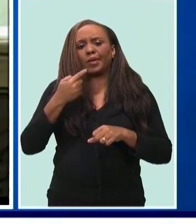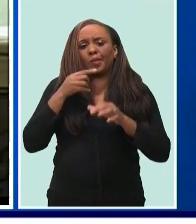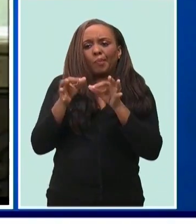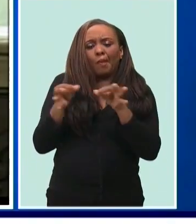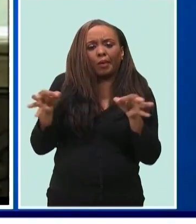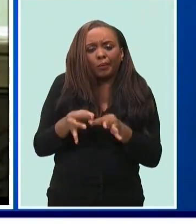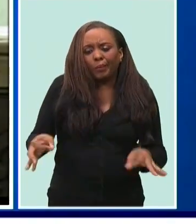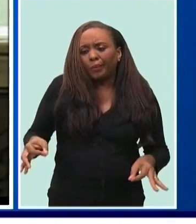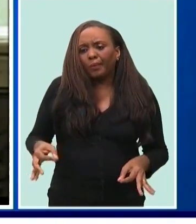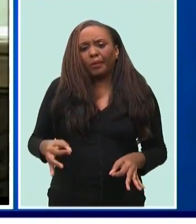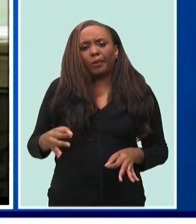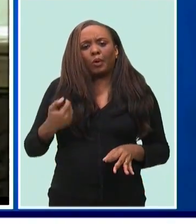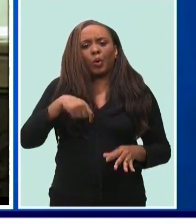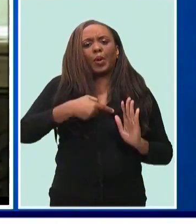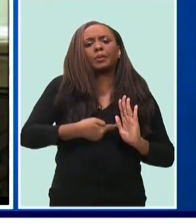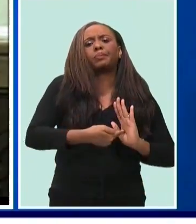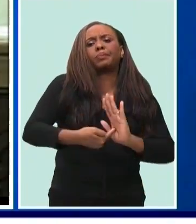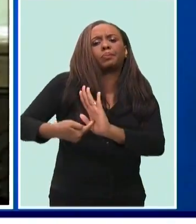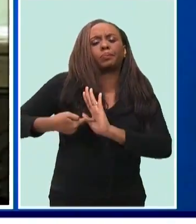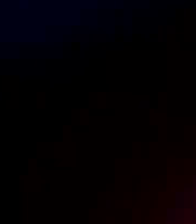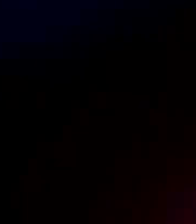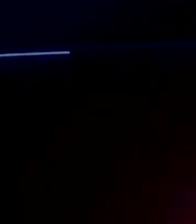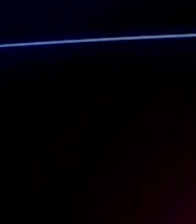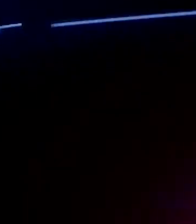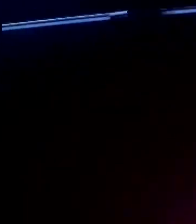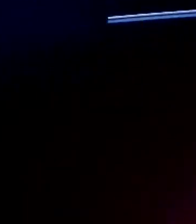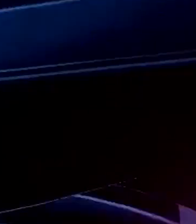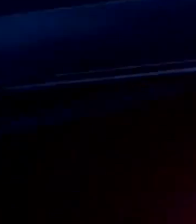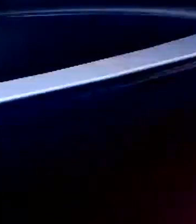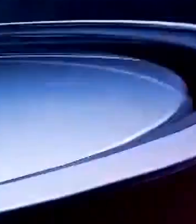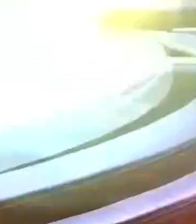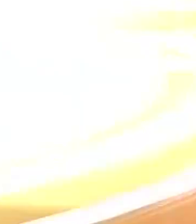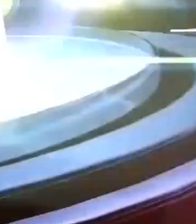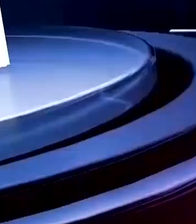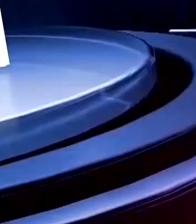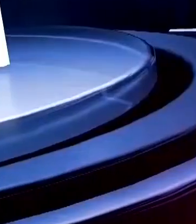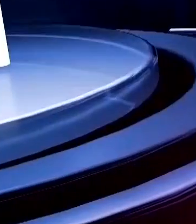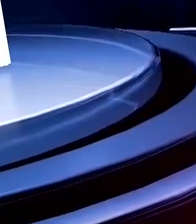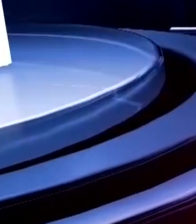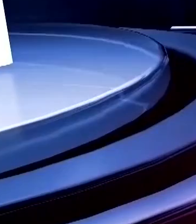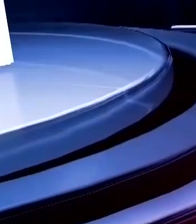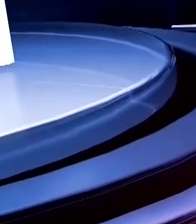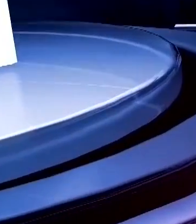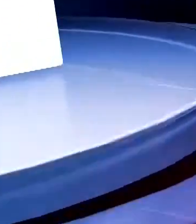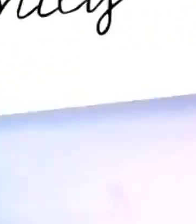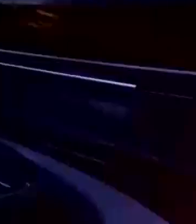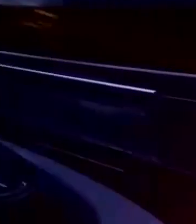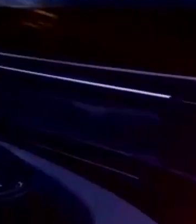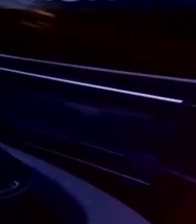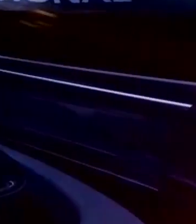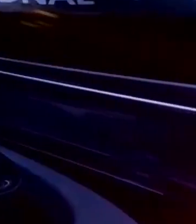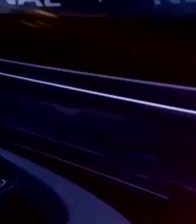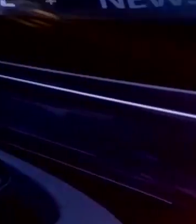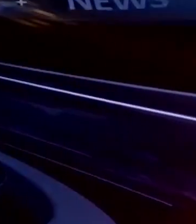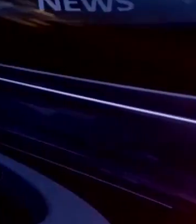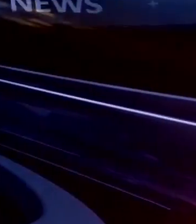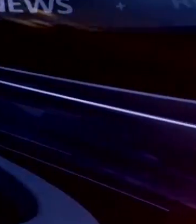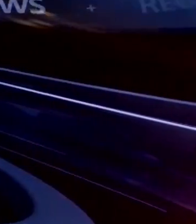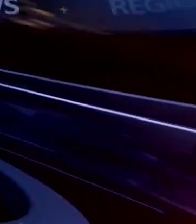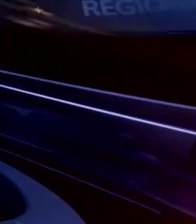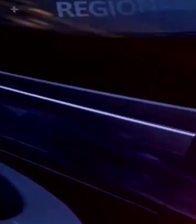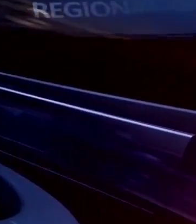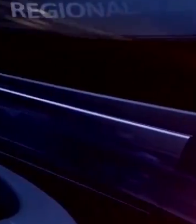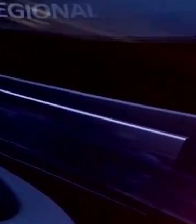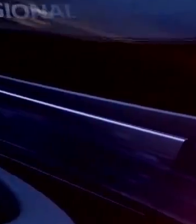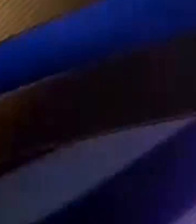not only in the Caribbean but in the rest of the world. What's Trending is brought to you by Trident Insurance. We treat you